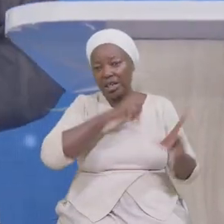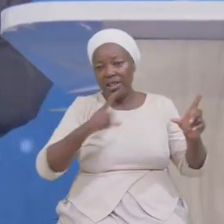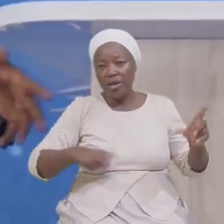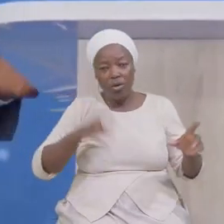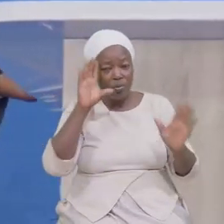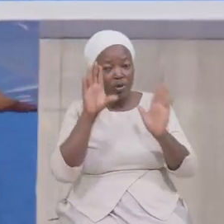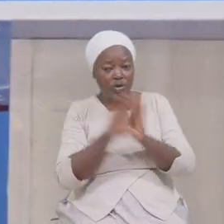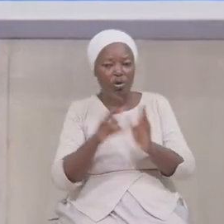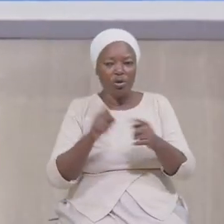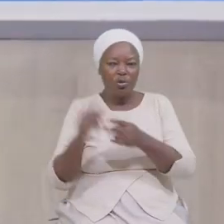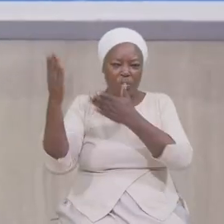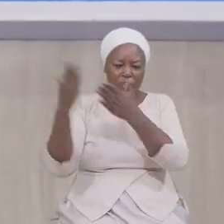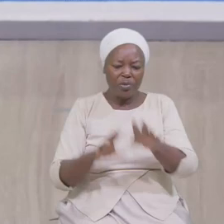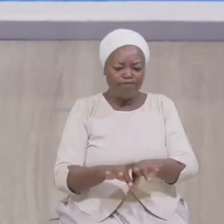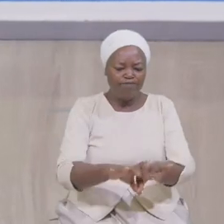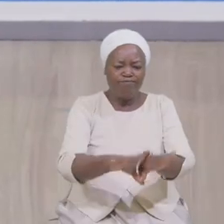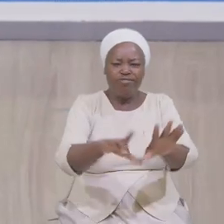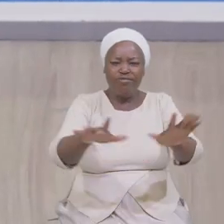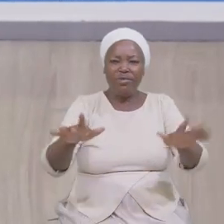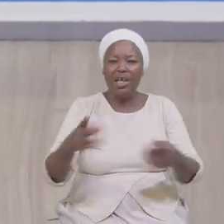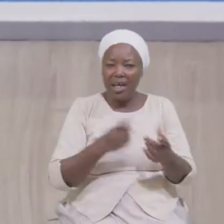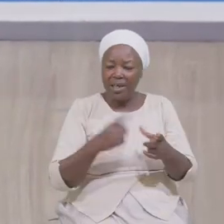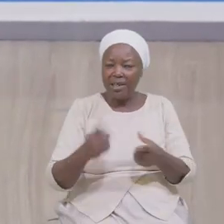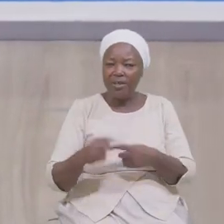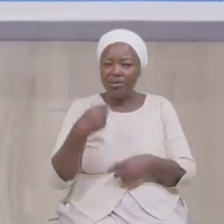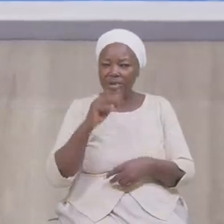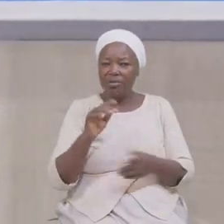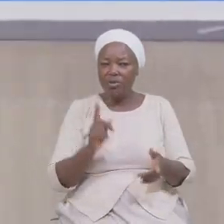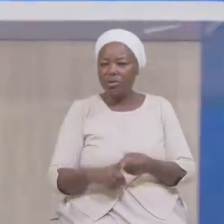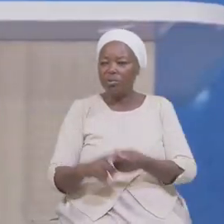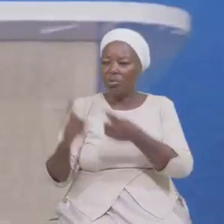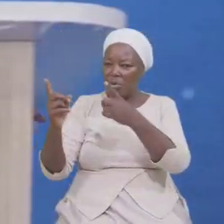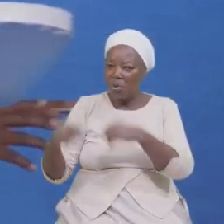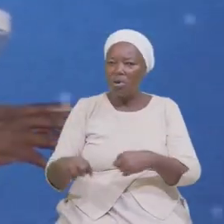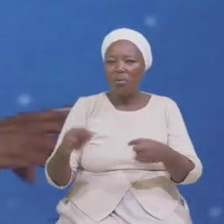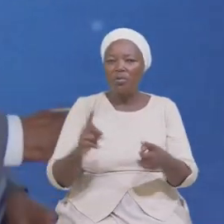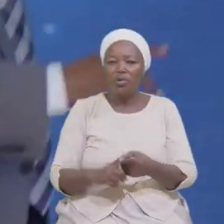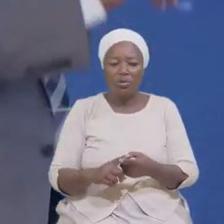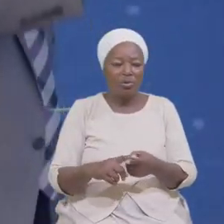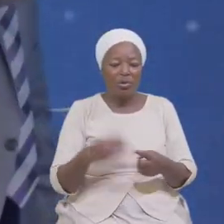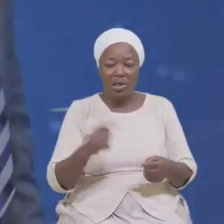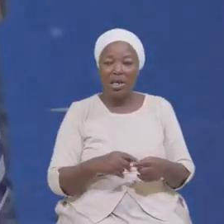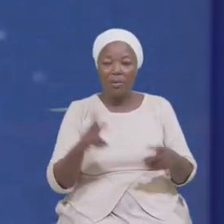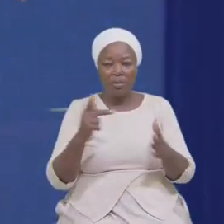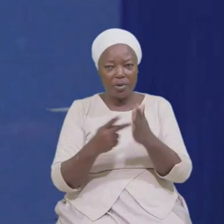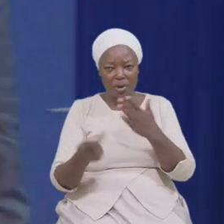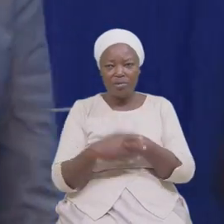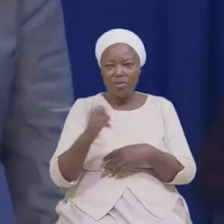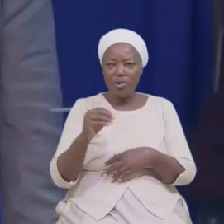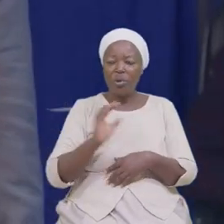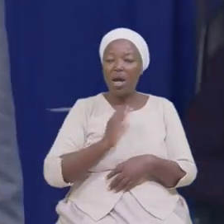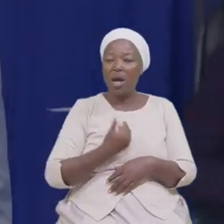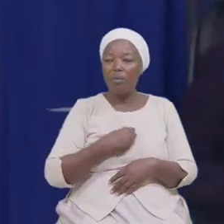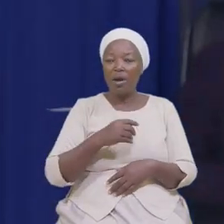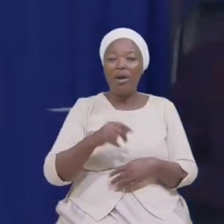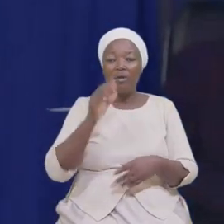crowd. And so they told me to attend the program. So I was there, and the preacher,